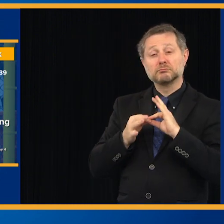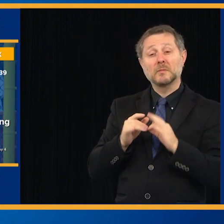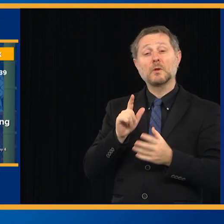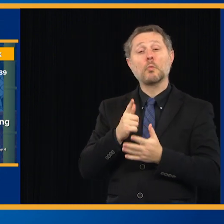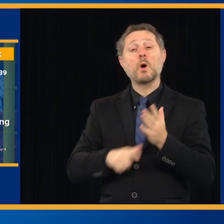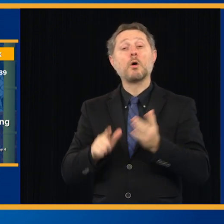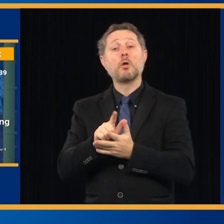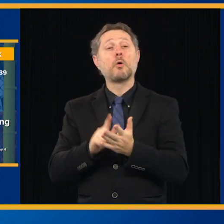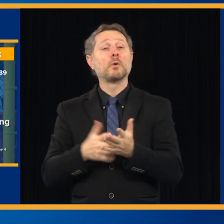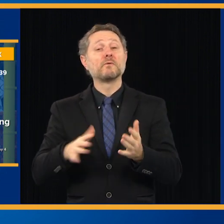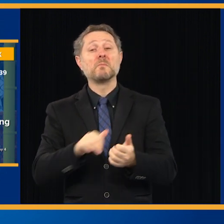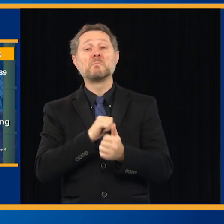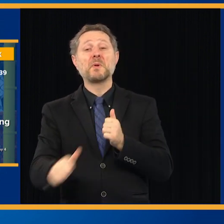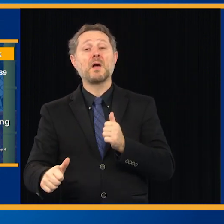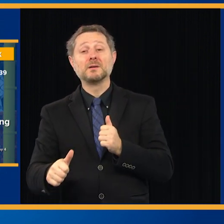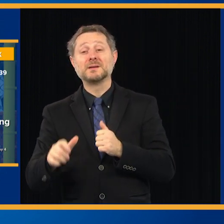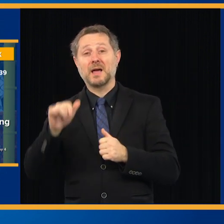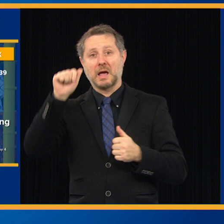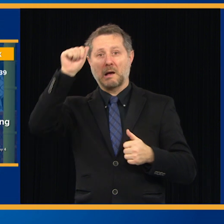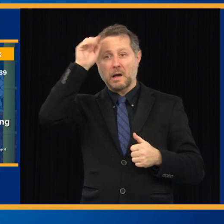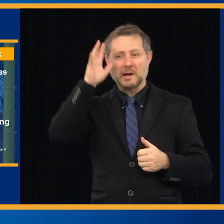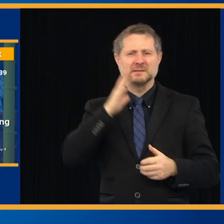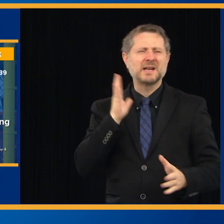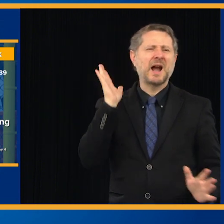like Alaska got like